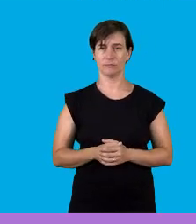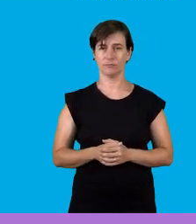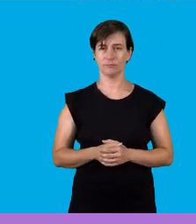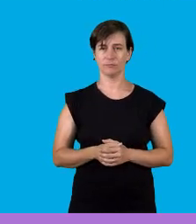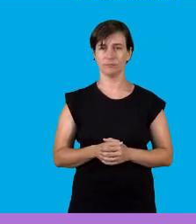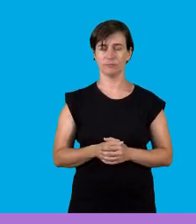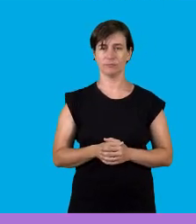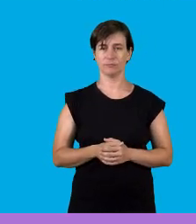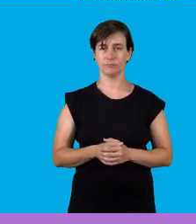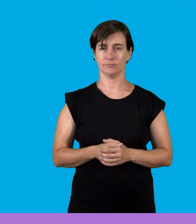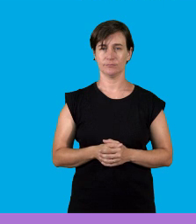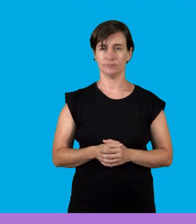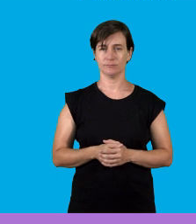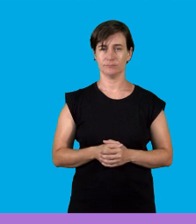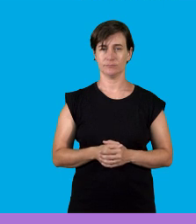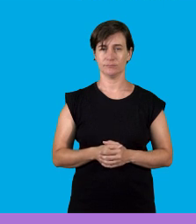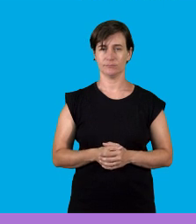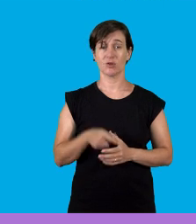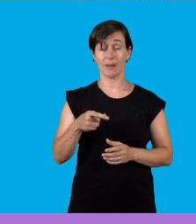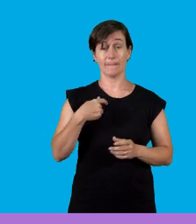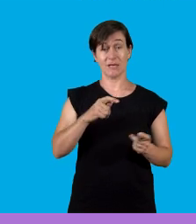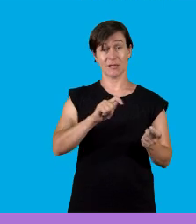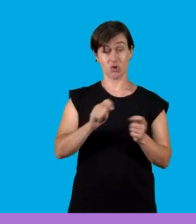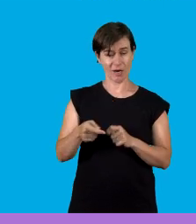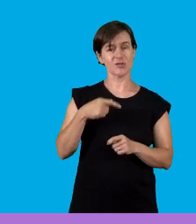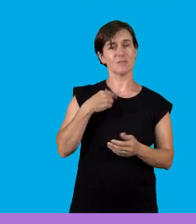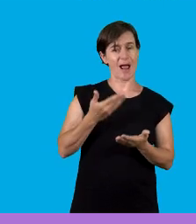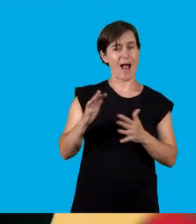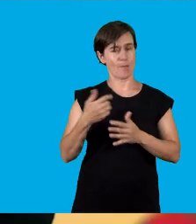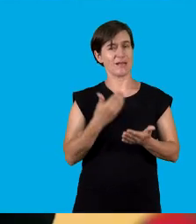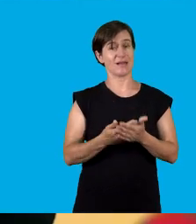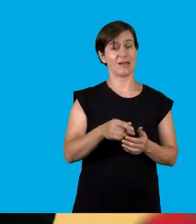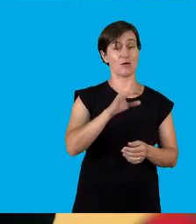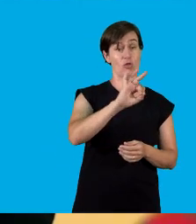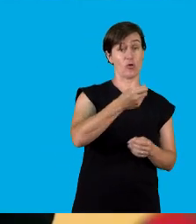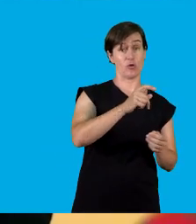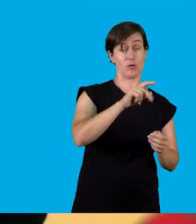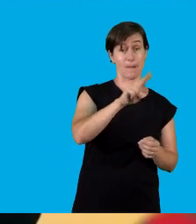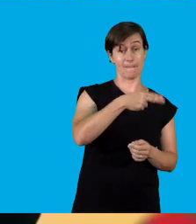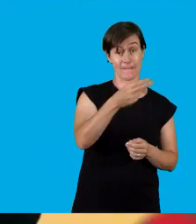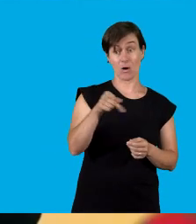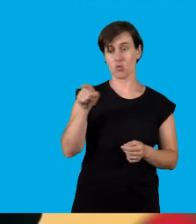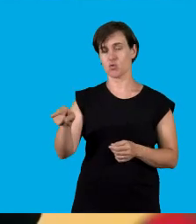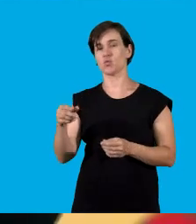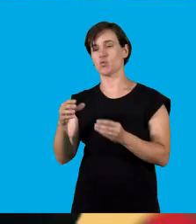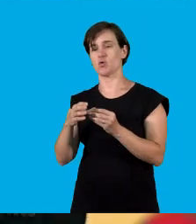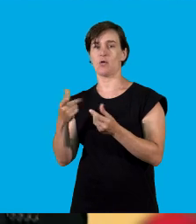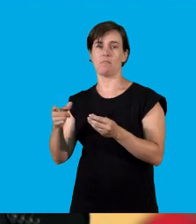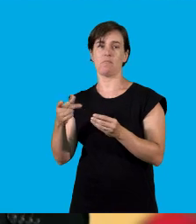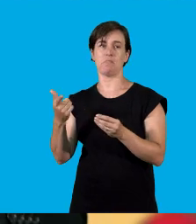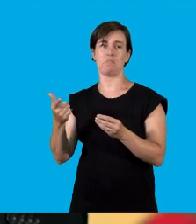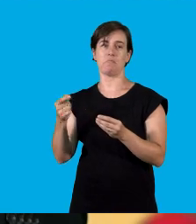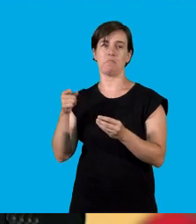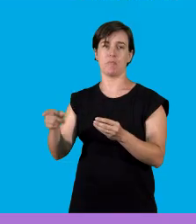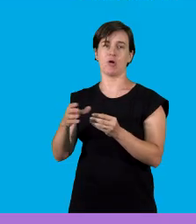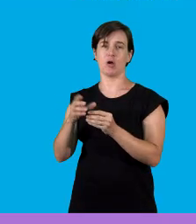40 euros. So there I converted 30 pounds to euros by doing